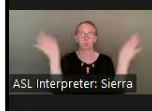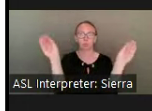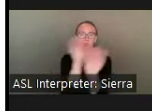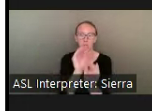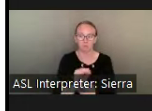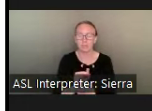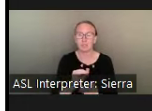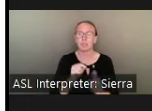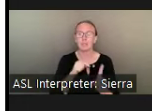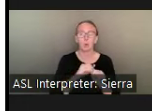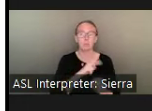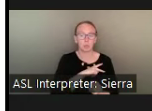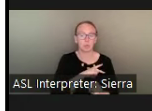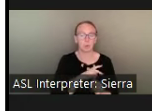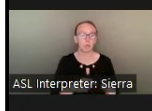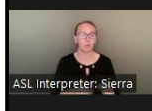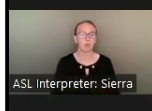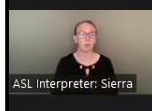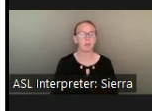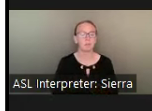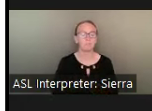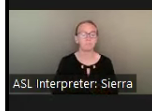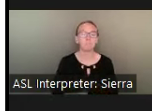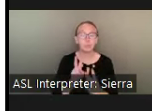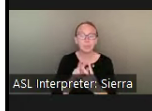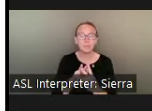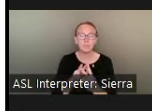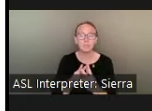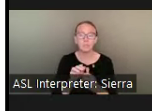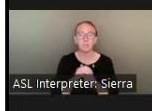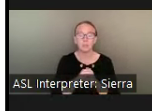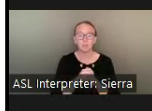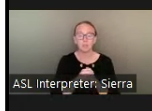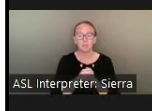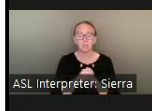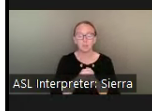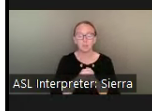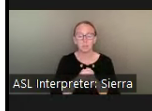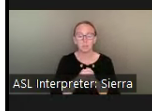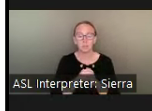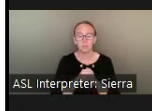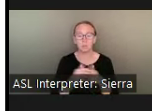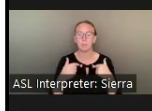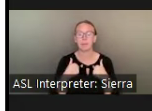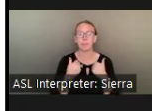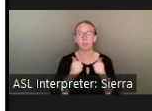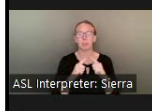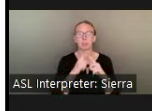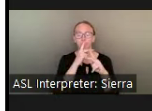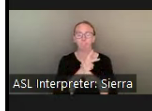These first 2, I think, were personally me trying to figure out where I was sitting as an artist in this